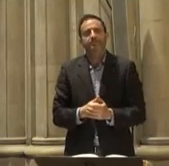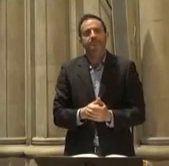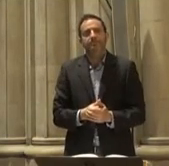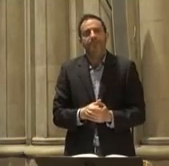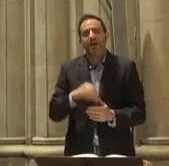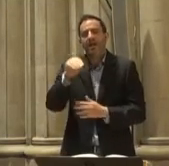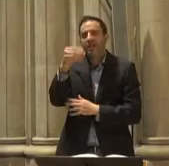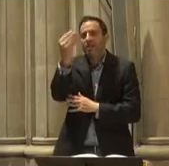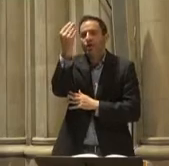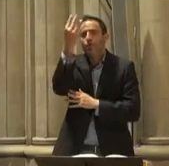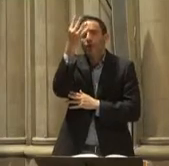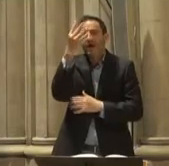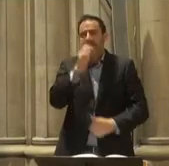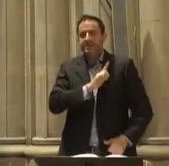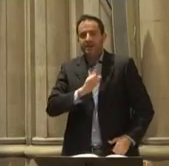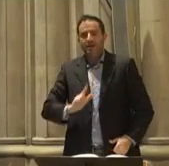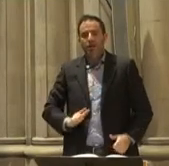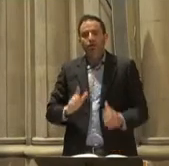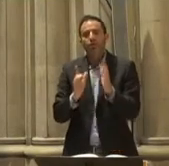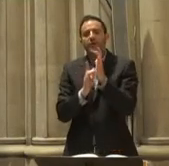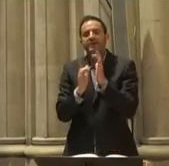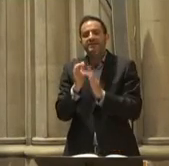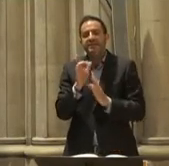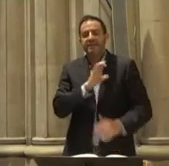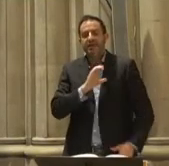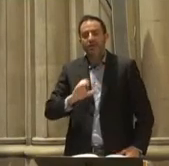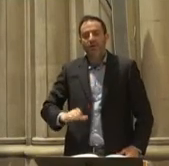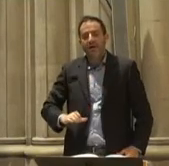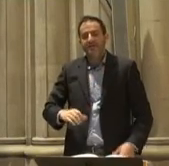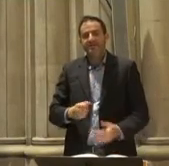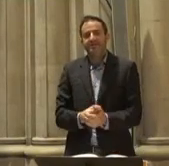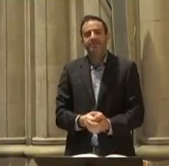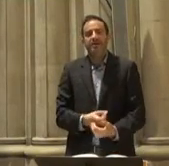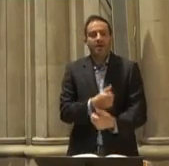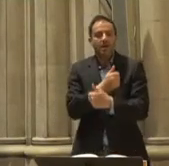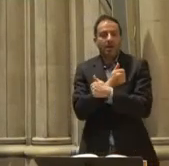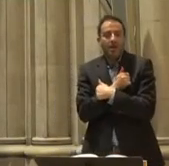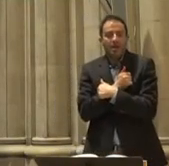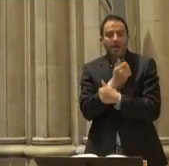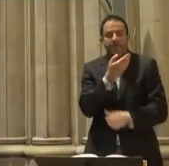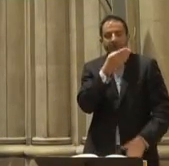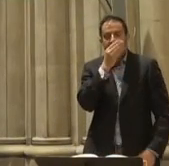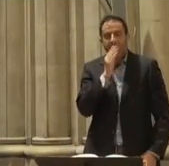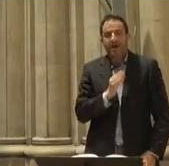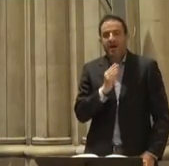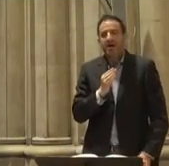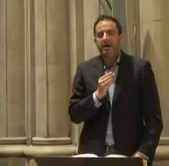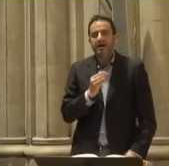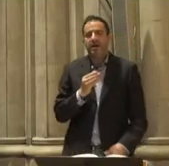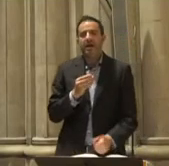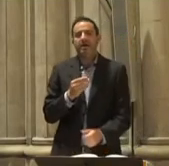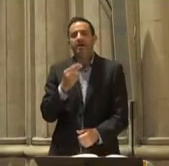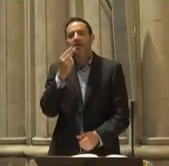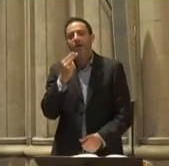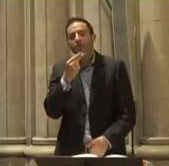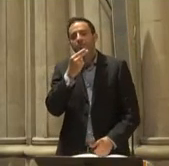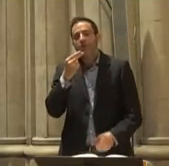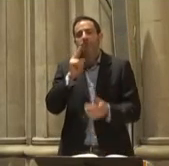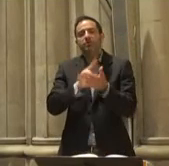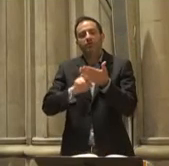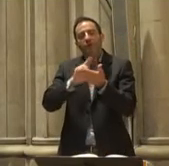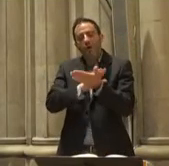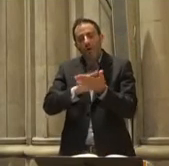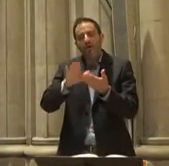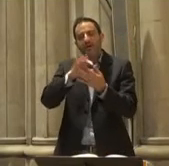The grace of the Lord Jesus Christ, the love of God, and the communion of the Holy Spirit be with all